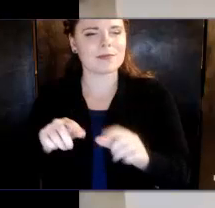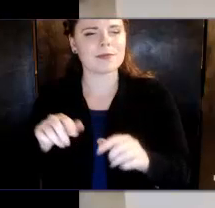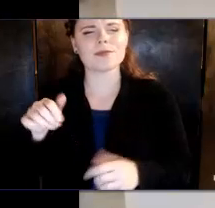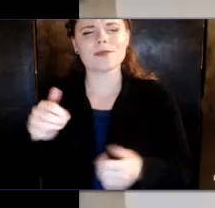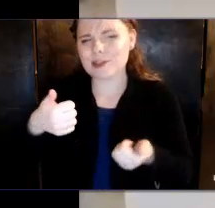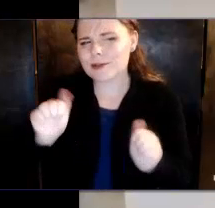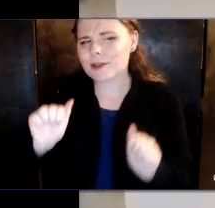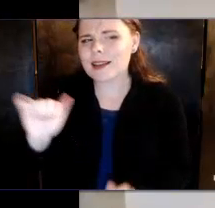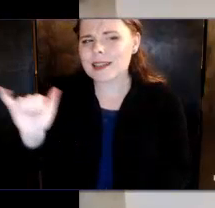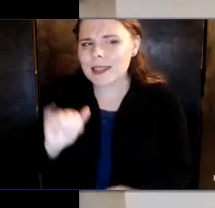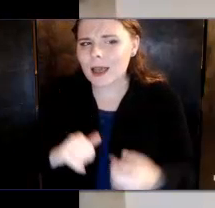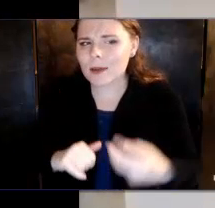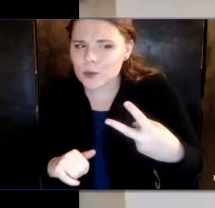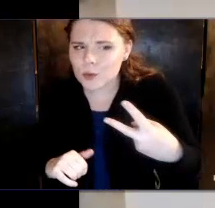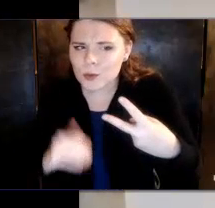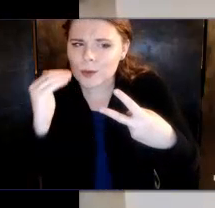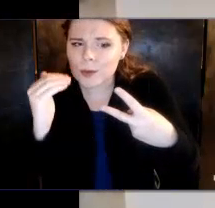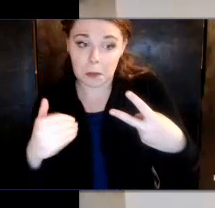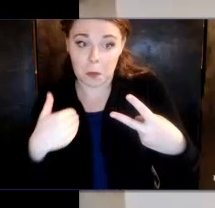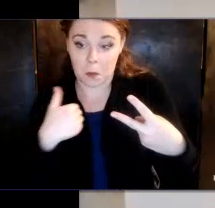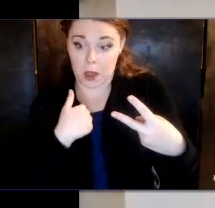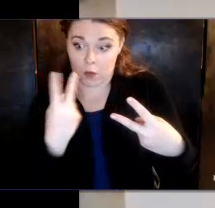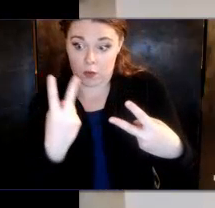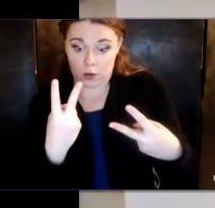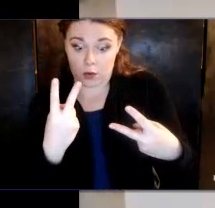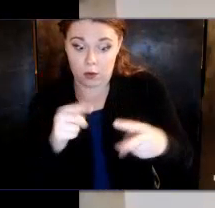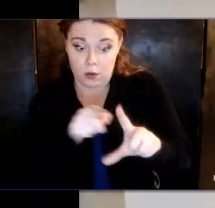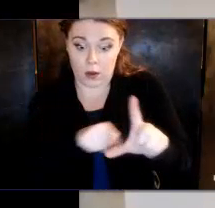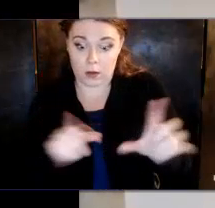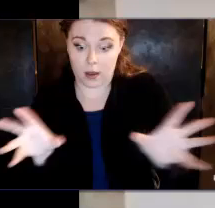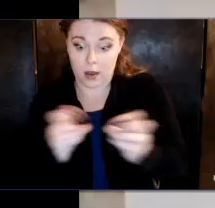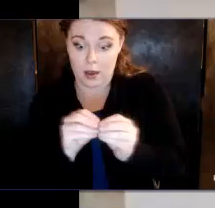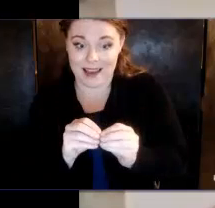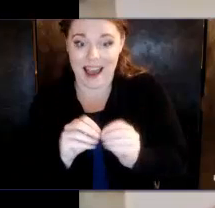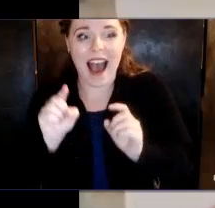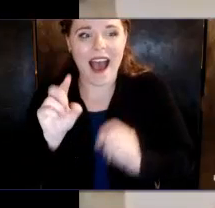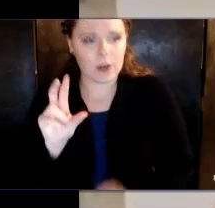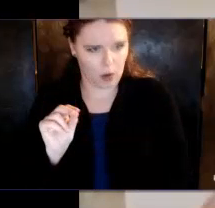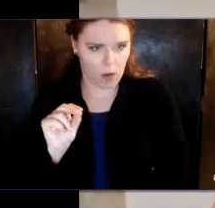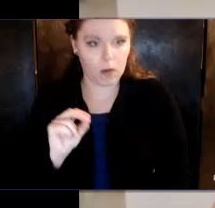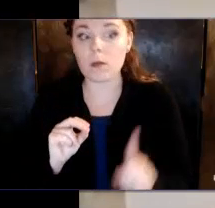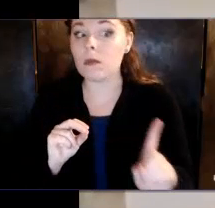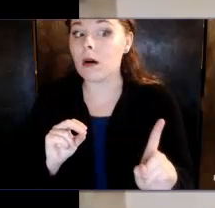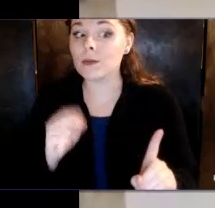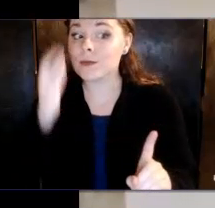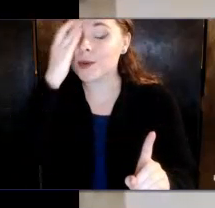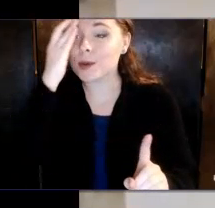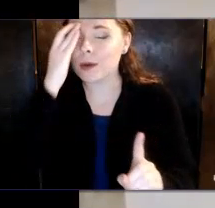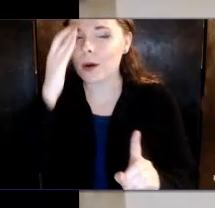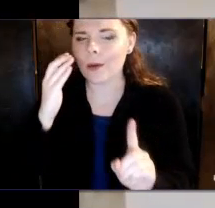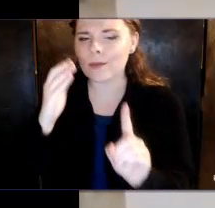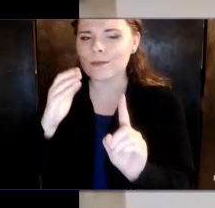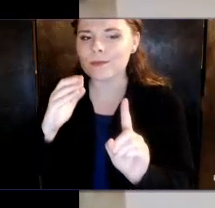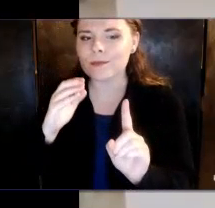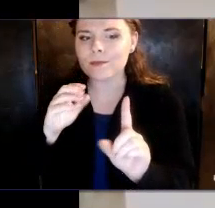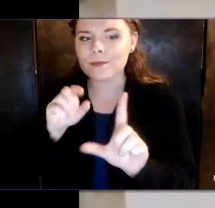here. Do we have 2 angles to add together? Technically, no. But what do we know about a right